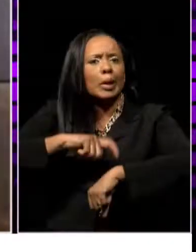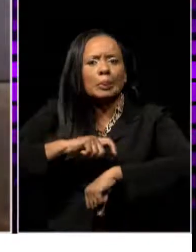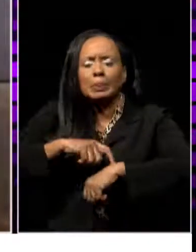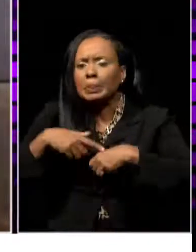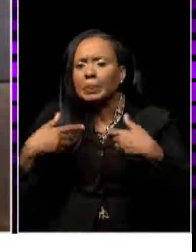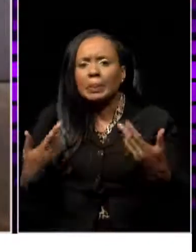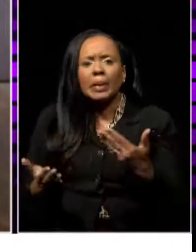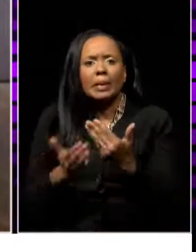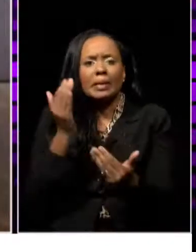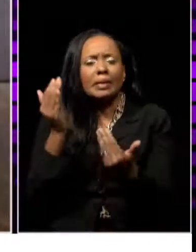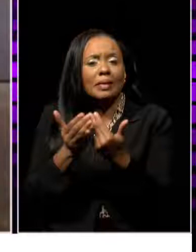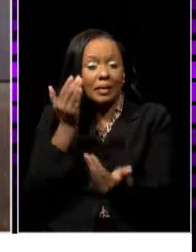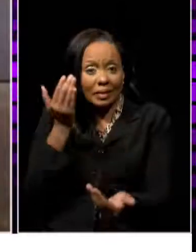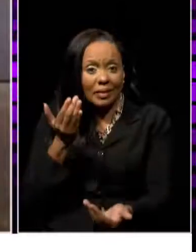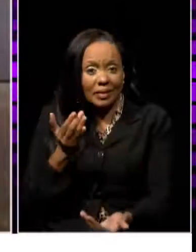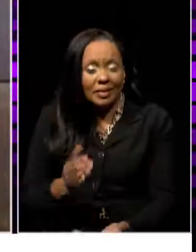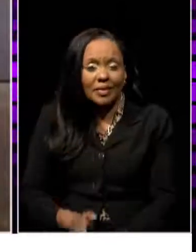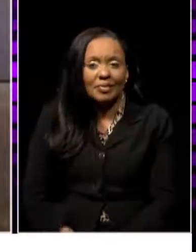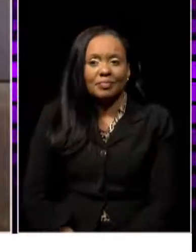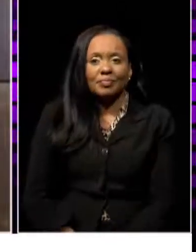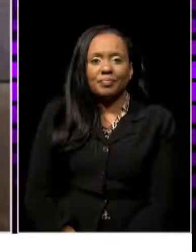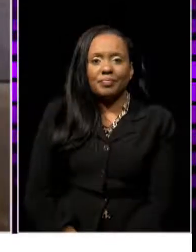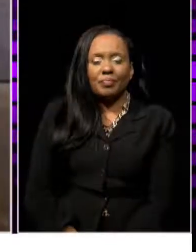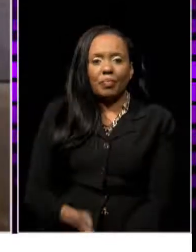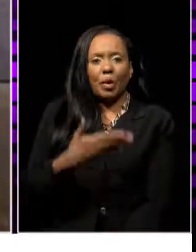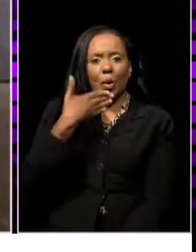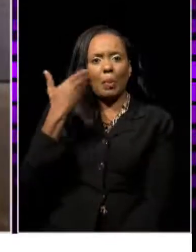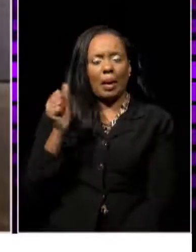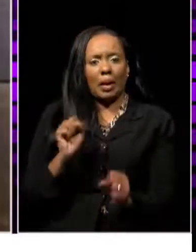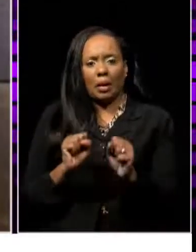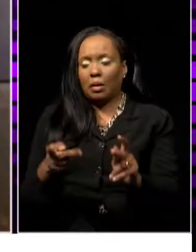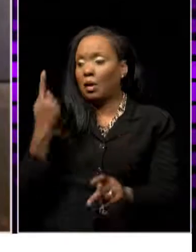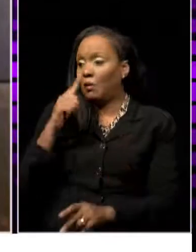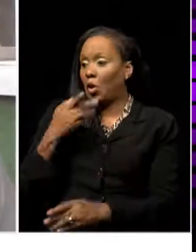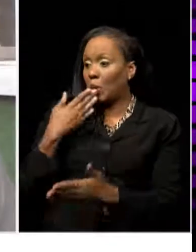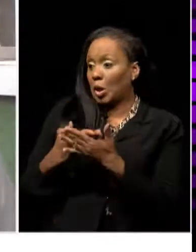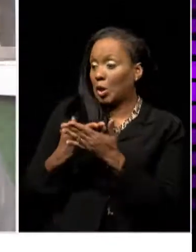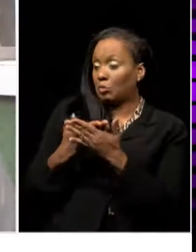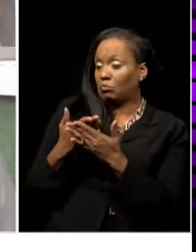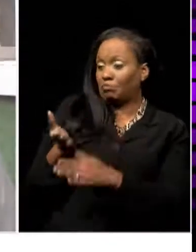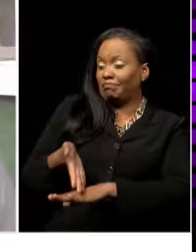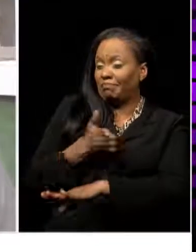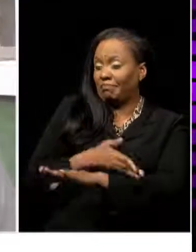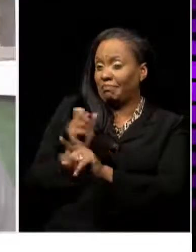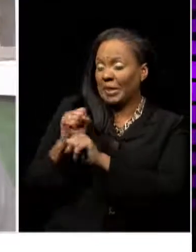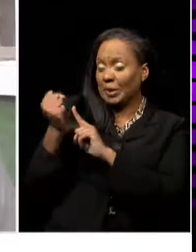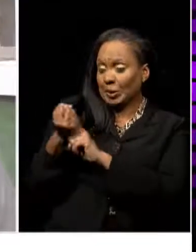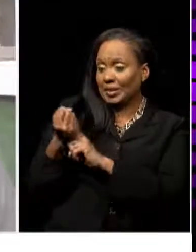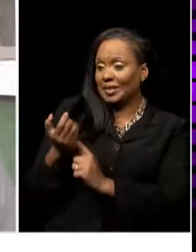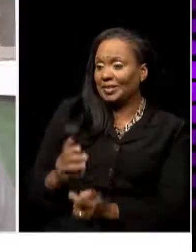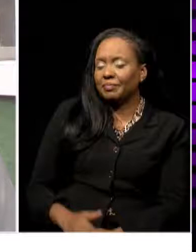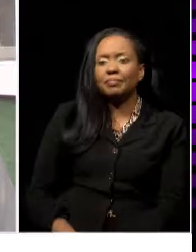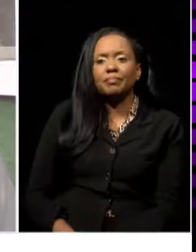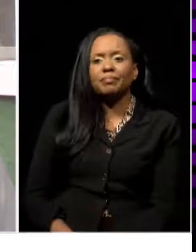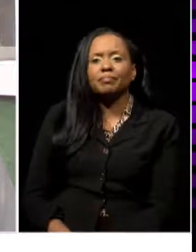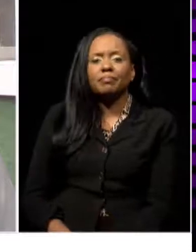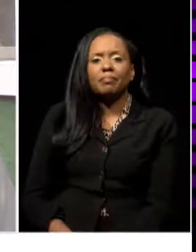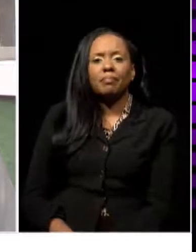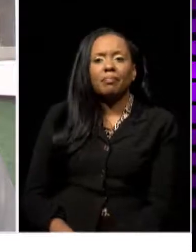So I think that it affords better opportunity for those situations. Yes. What about you, Miss